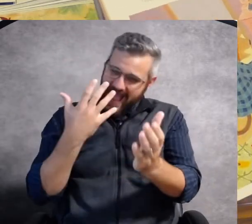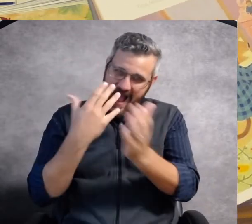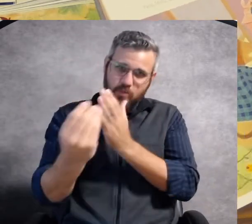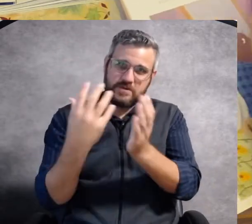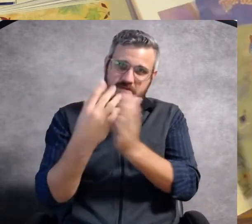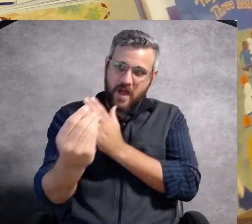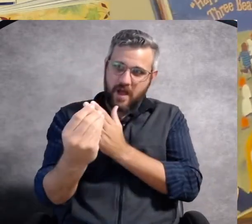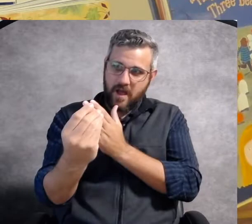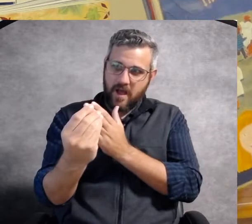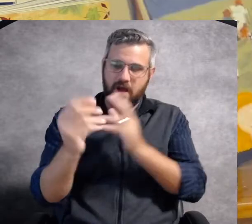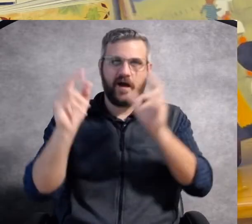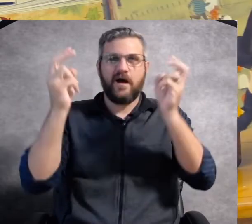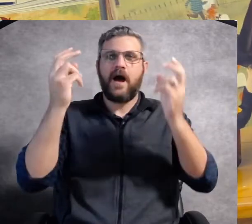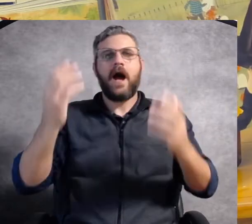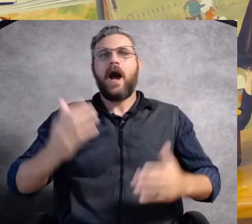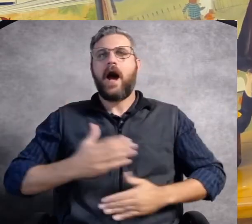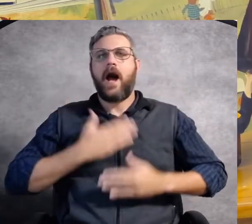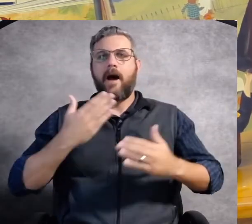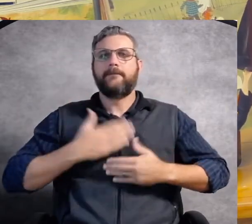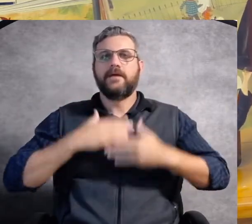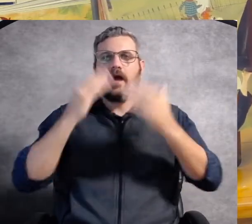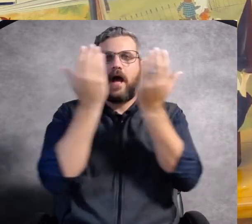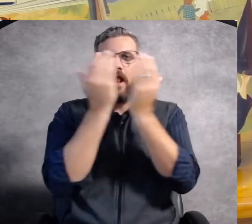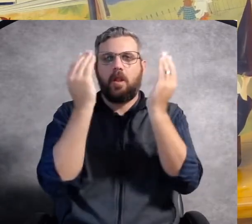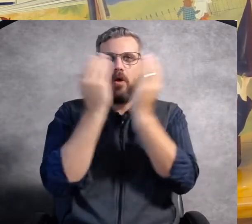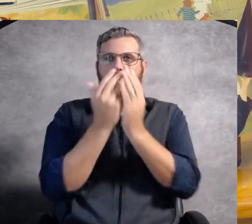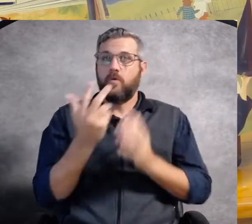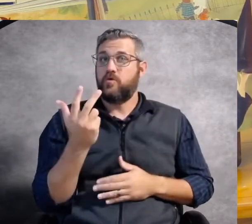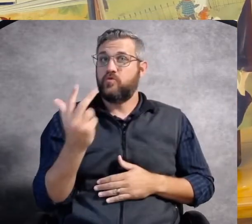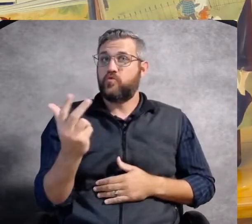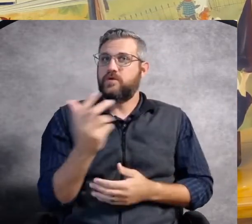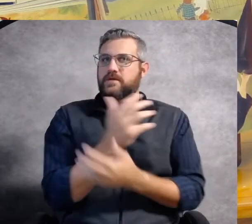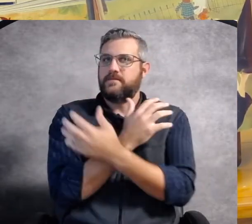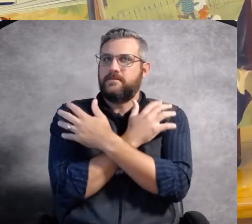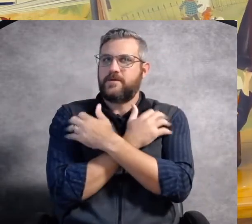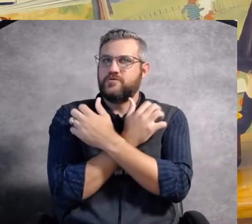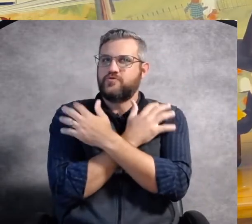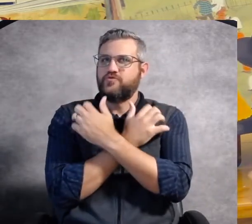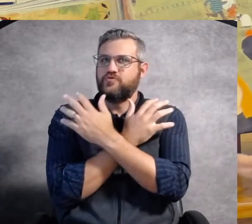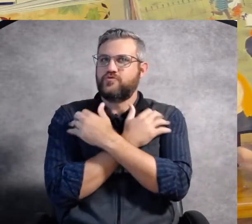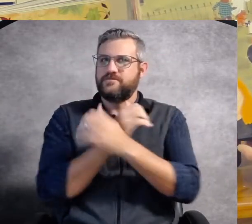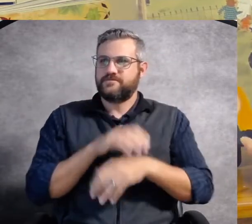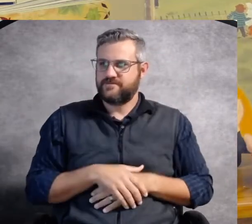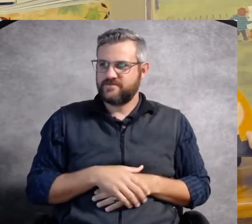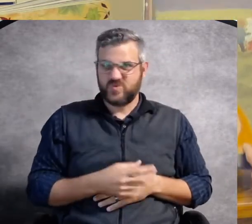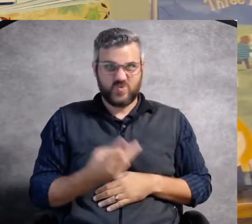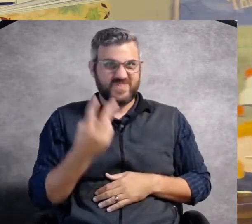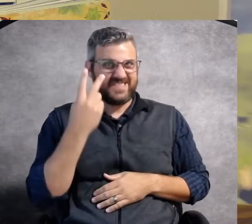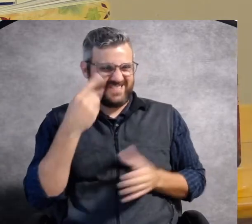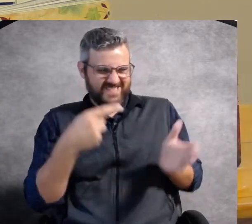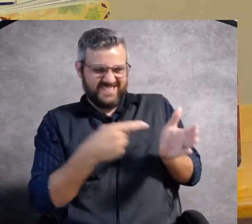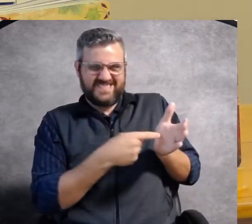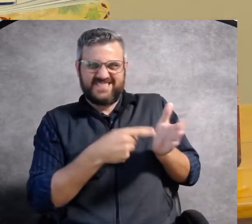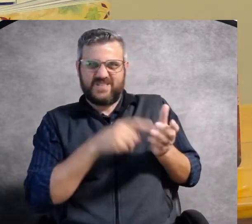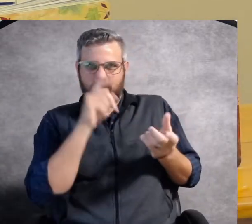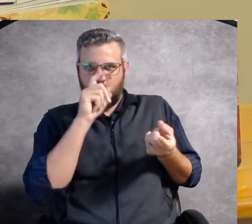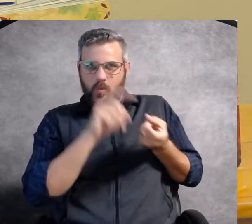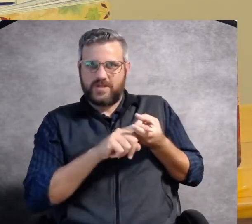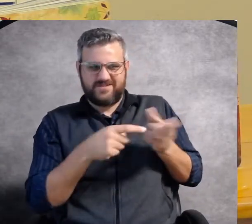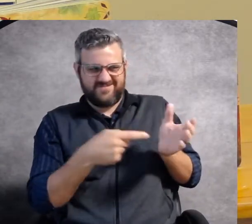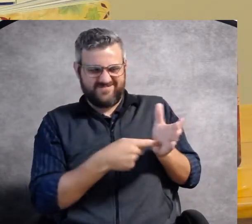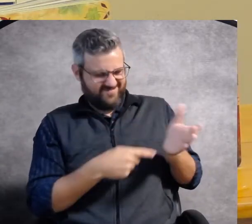door. Happy Halloween, 3 bears. There she